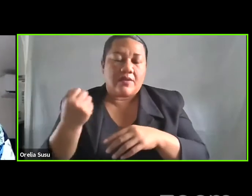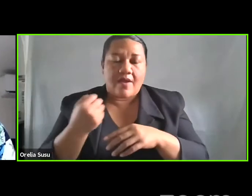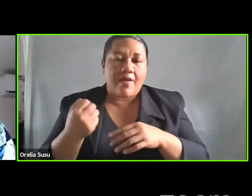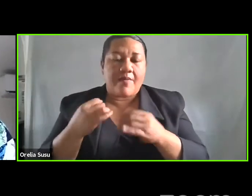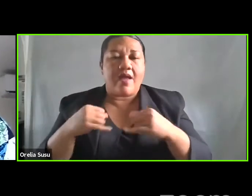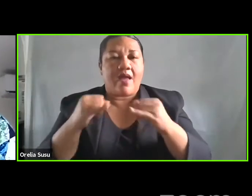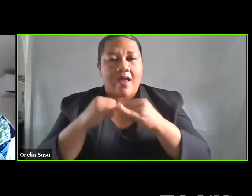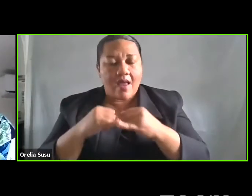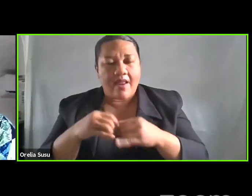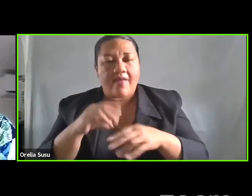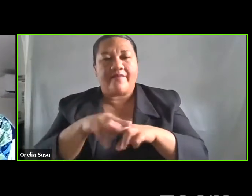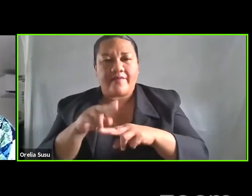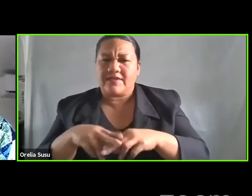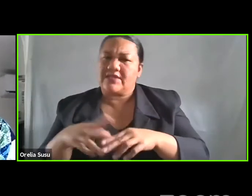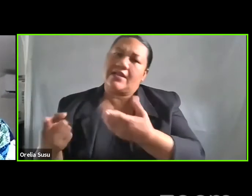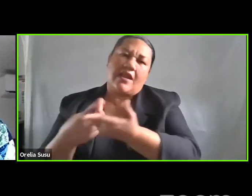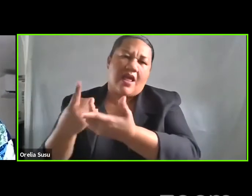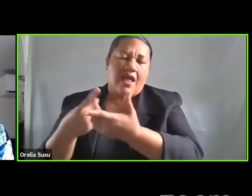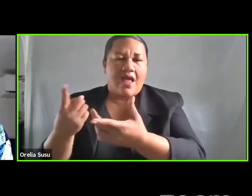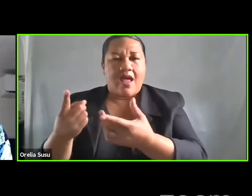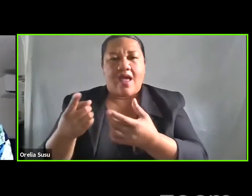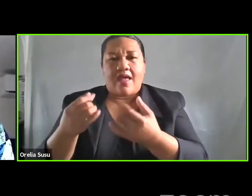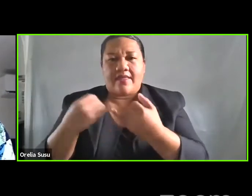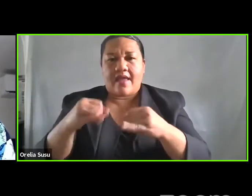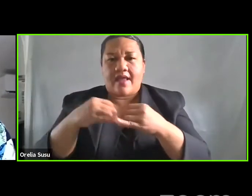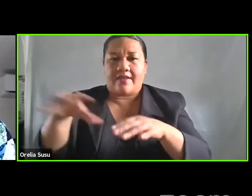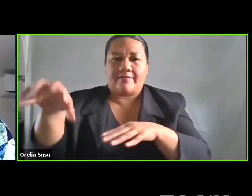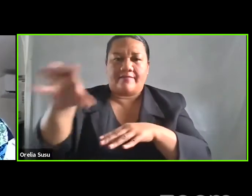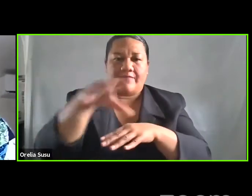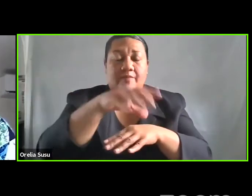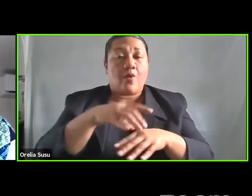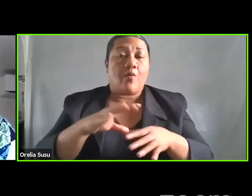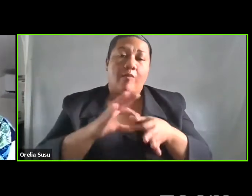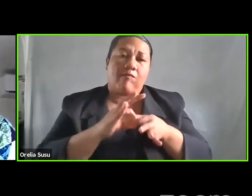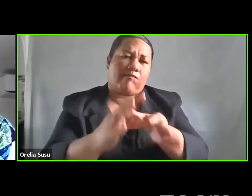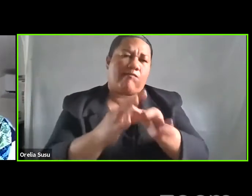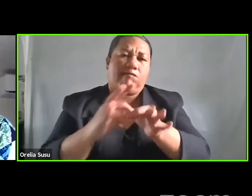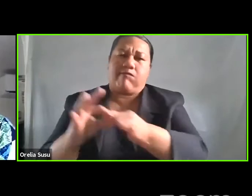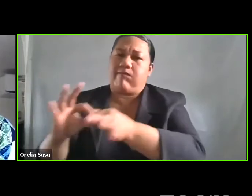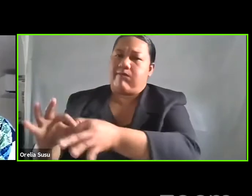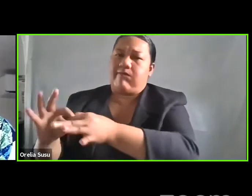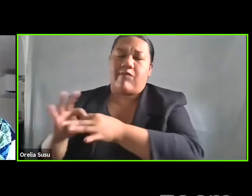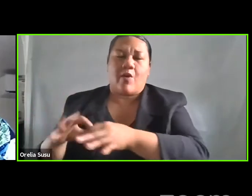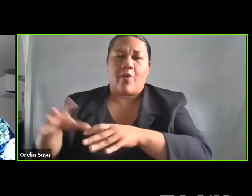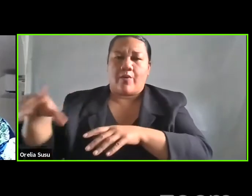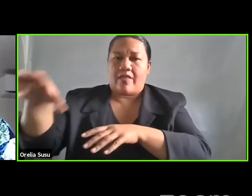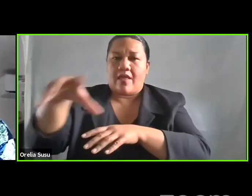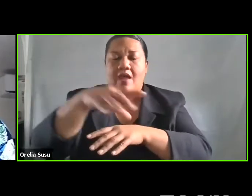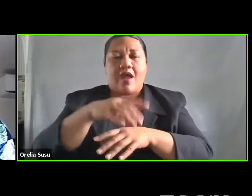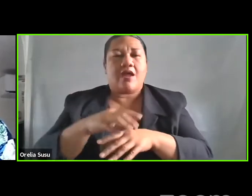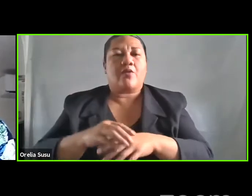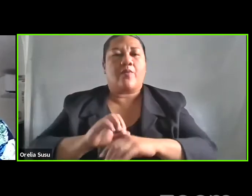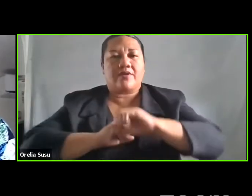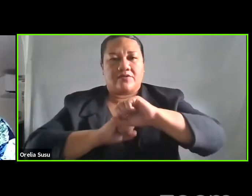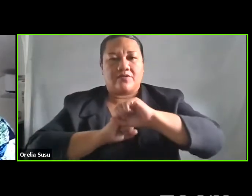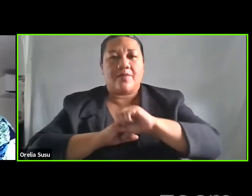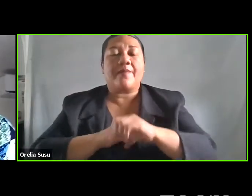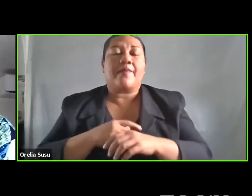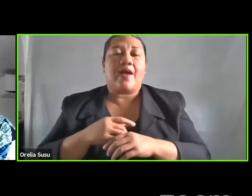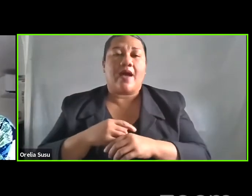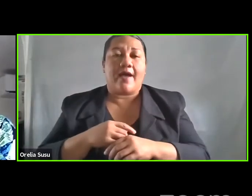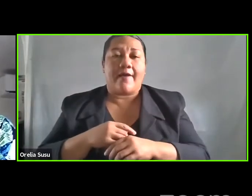Island countries. We work across the region with partners, allies to champion Pacific leadership on the